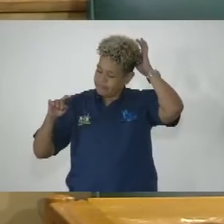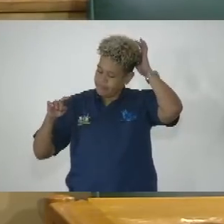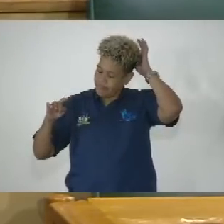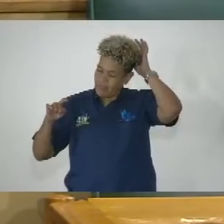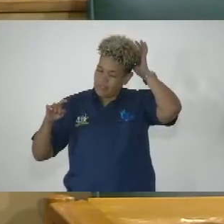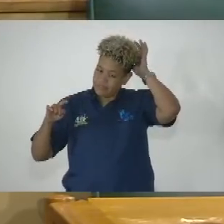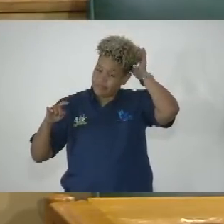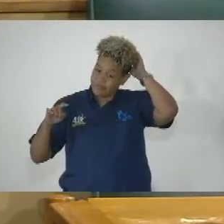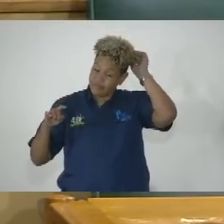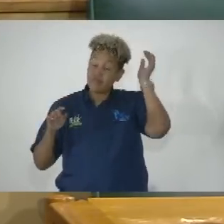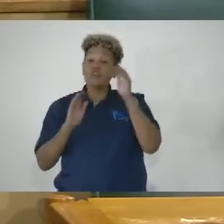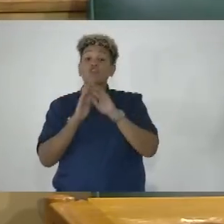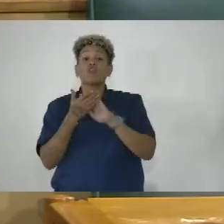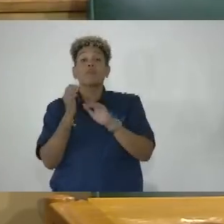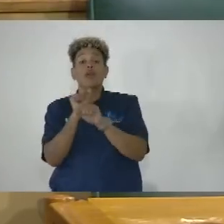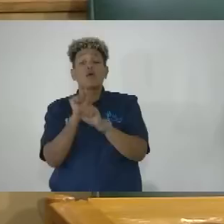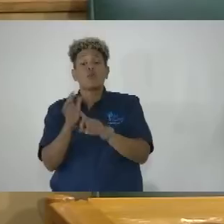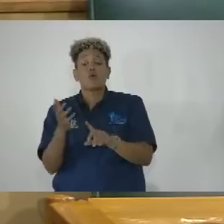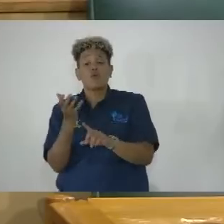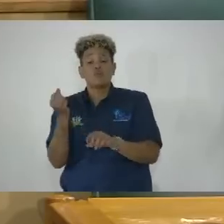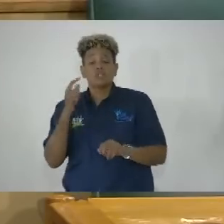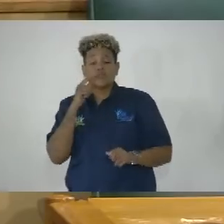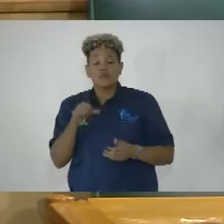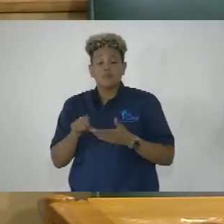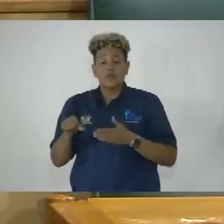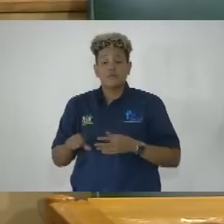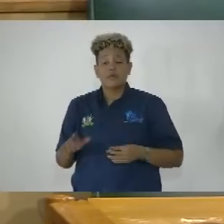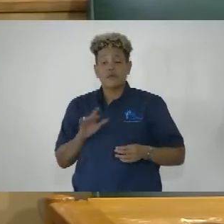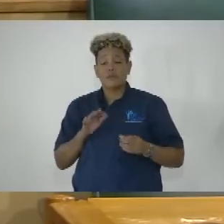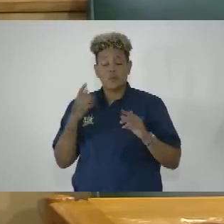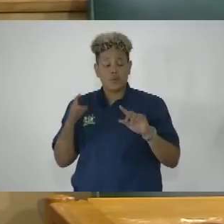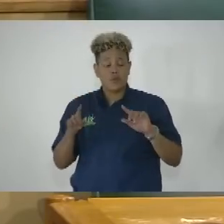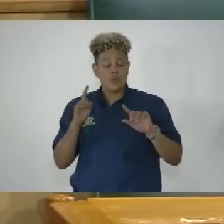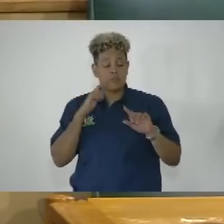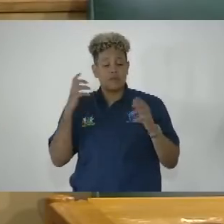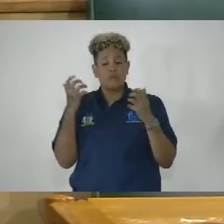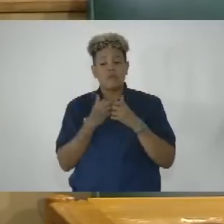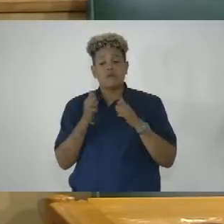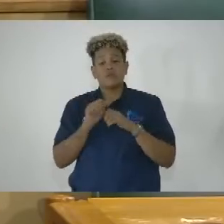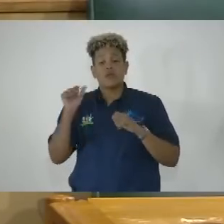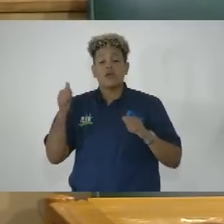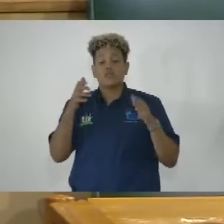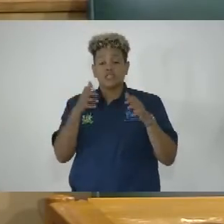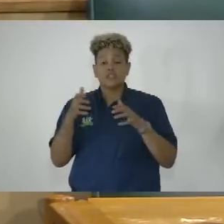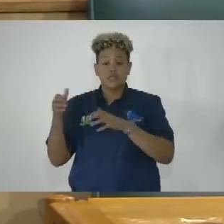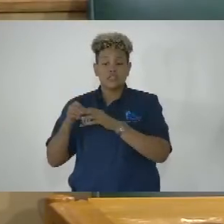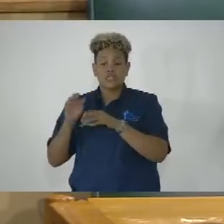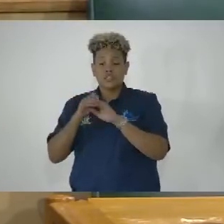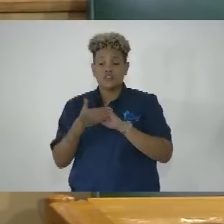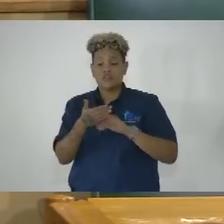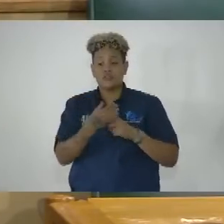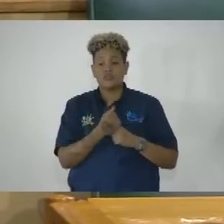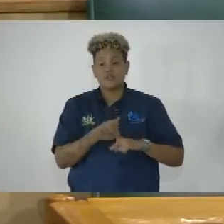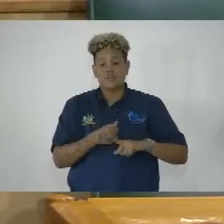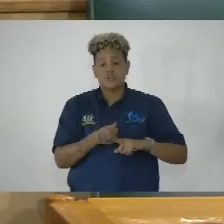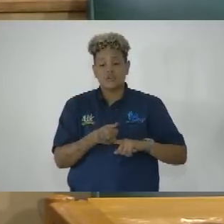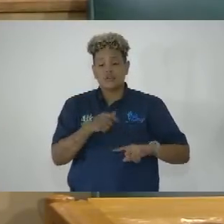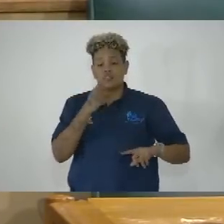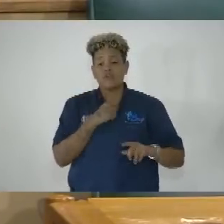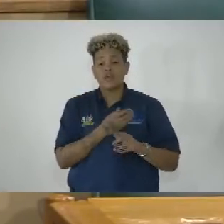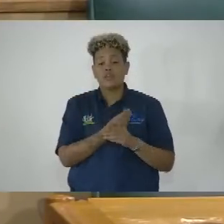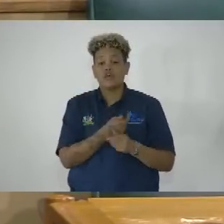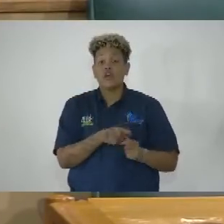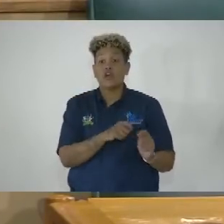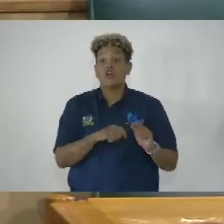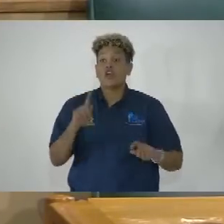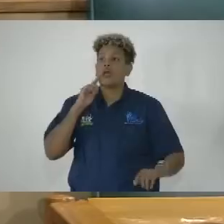Jamaican workers, received premium compensation relative to other sectors in Jamaica. Bauxite workers were